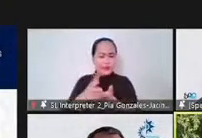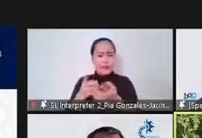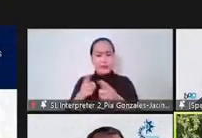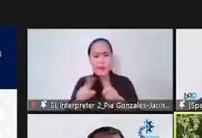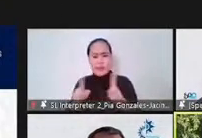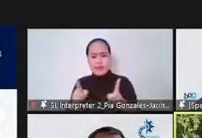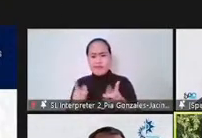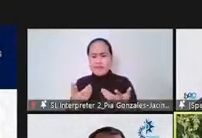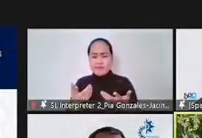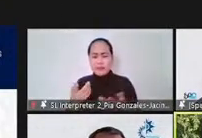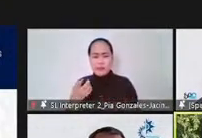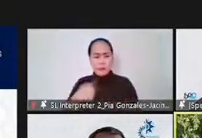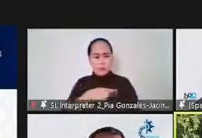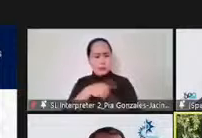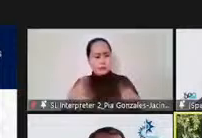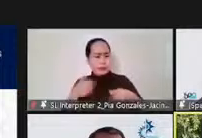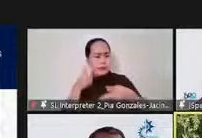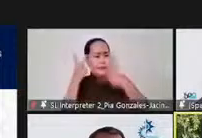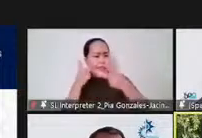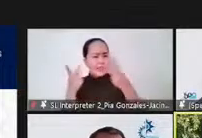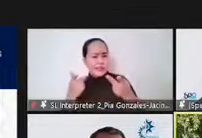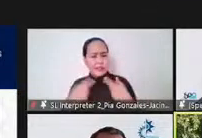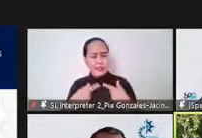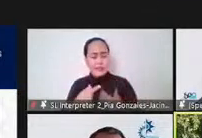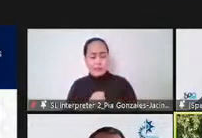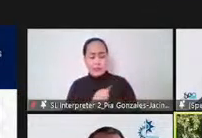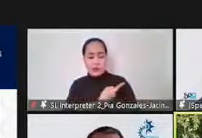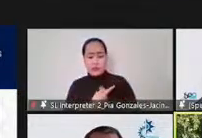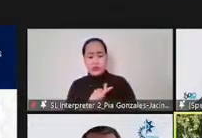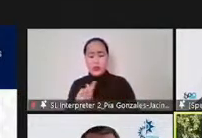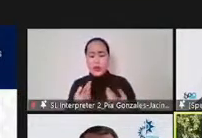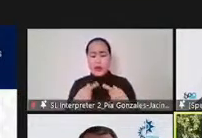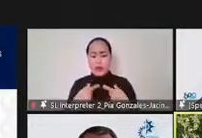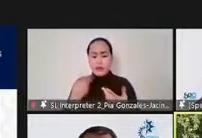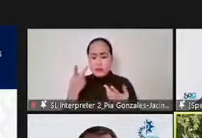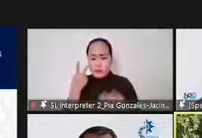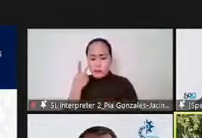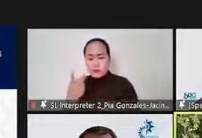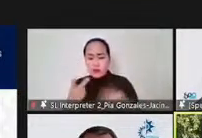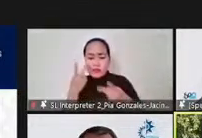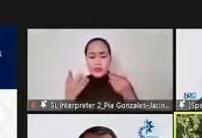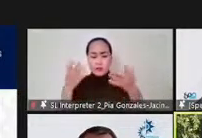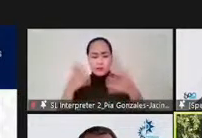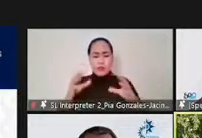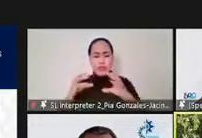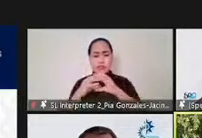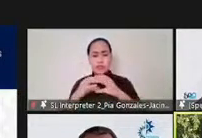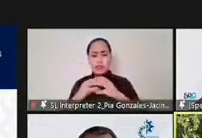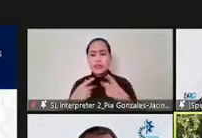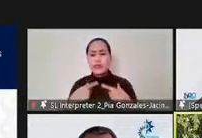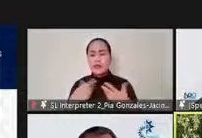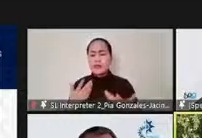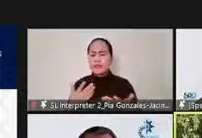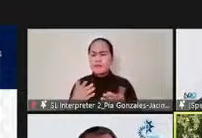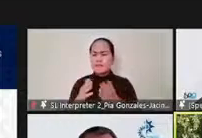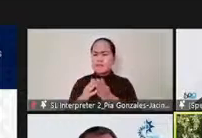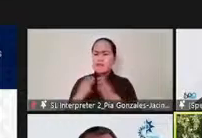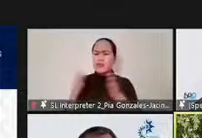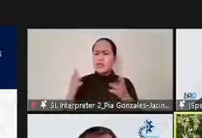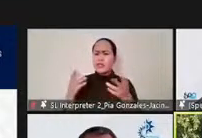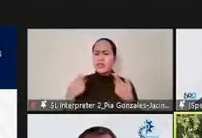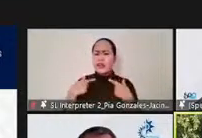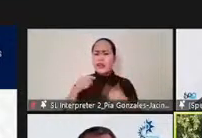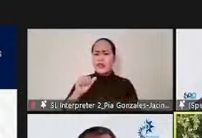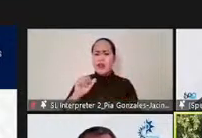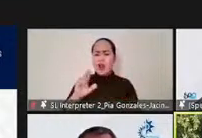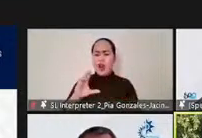a couple of them. And Andrea Hallandoni and I went out to visit the other caves. They have smaller openings. They don't have that big arch cathedral